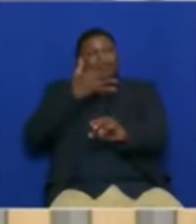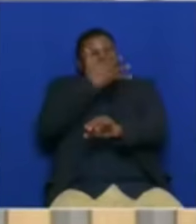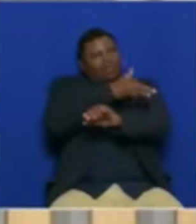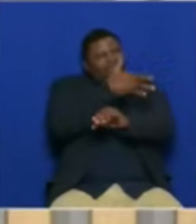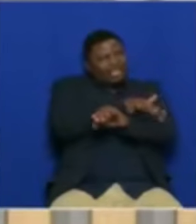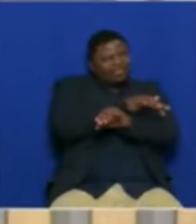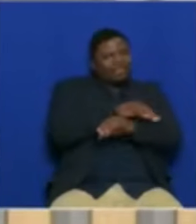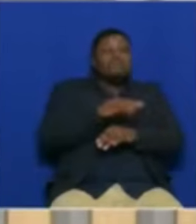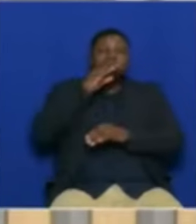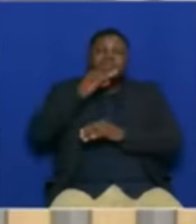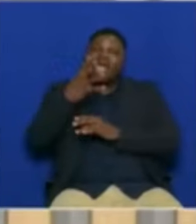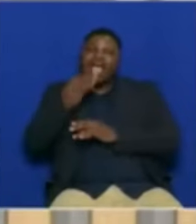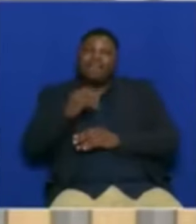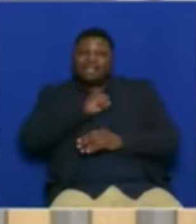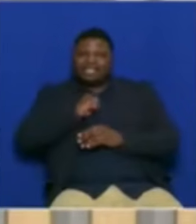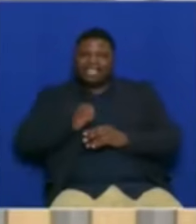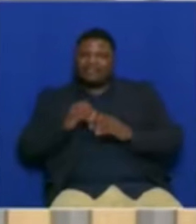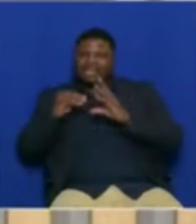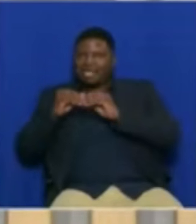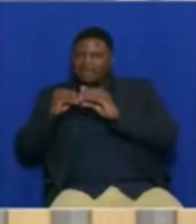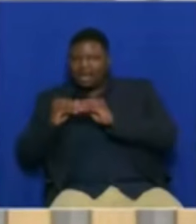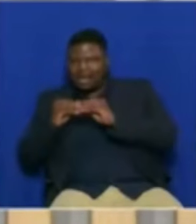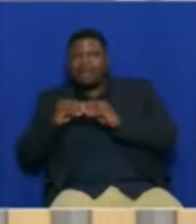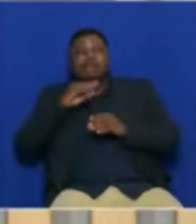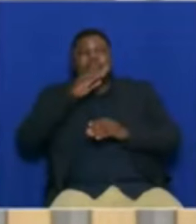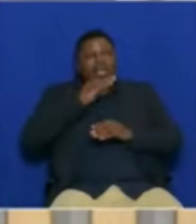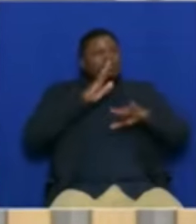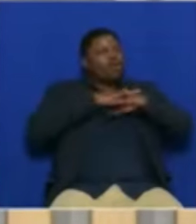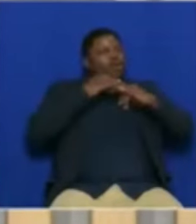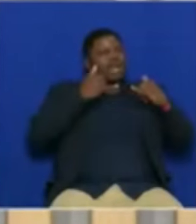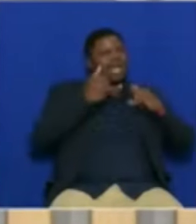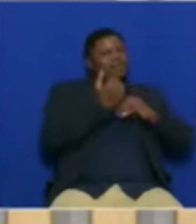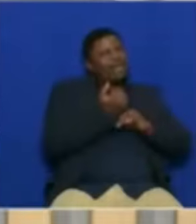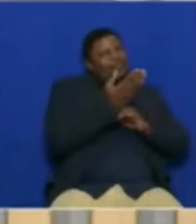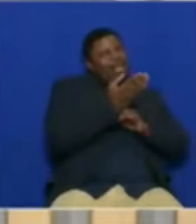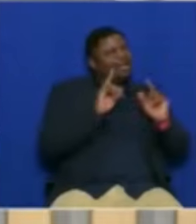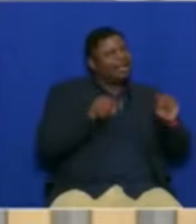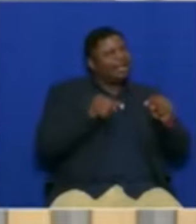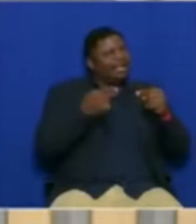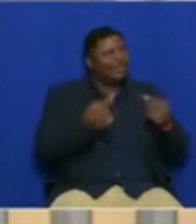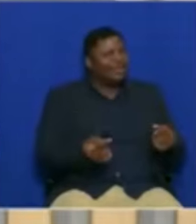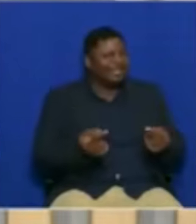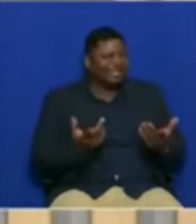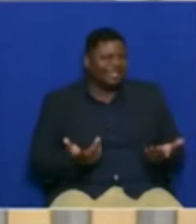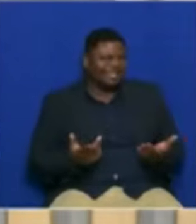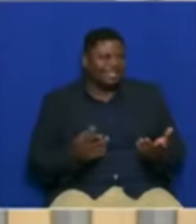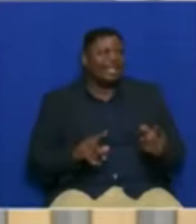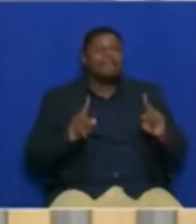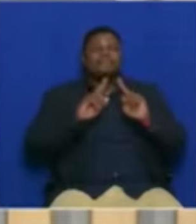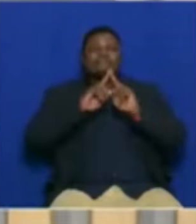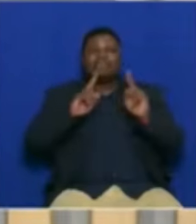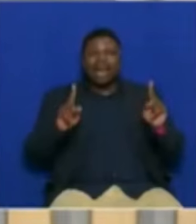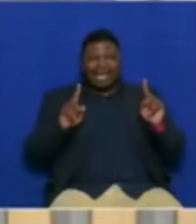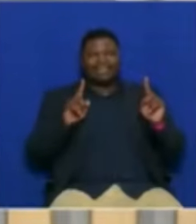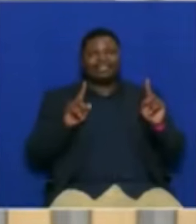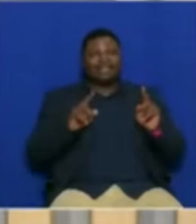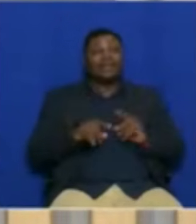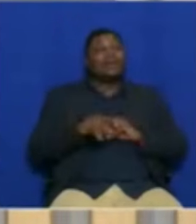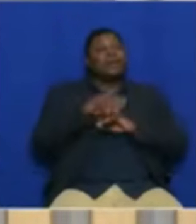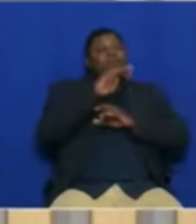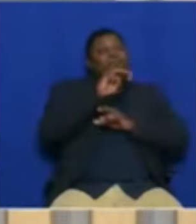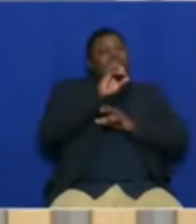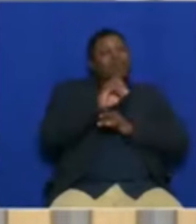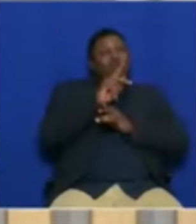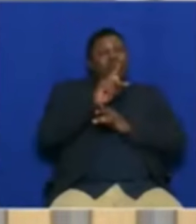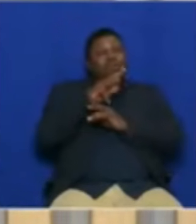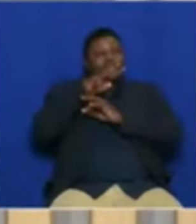apply via the e-vetting system. Okay. But Brigadier Ngube went and took the same thing and